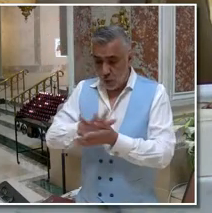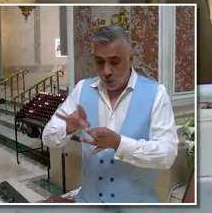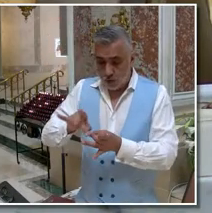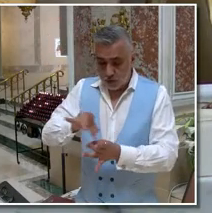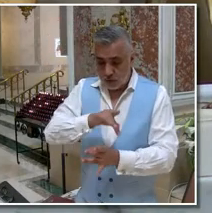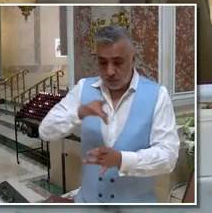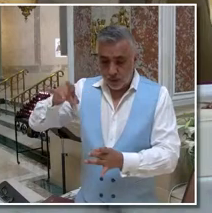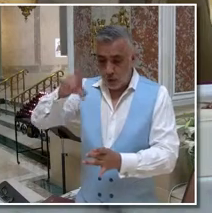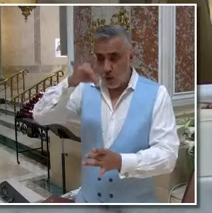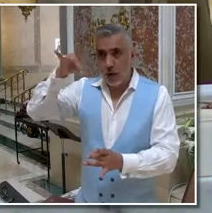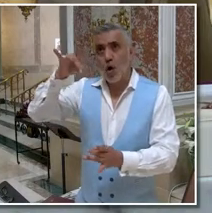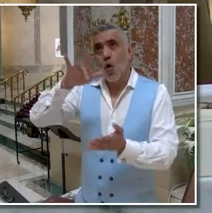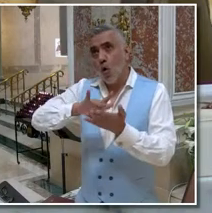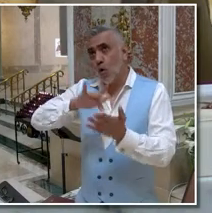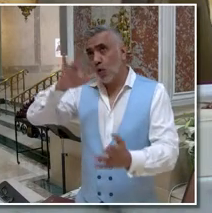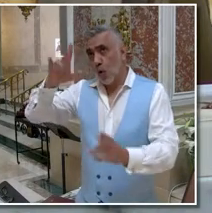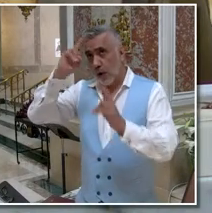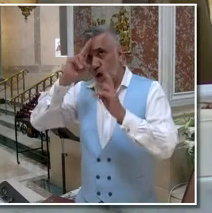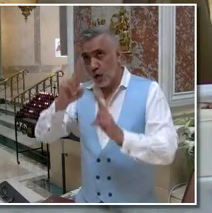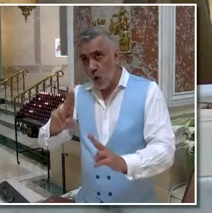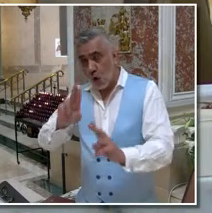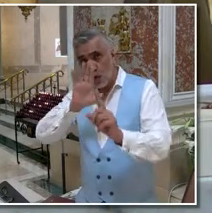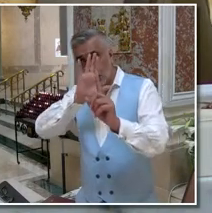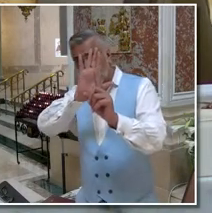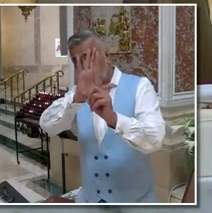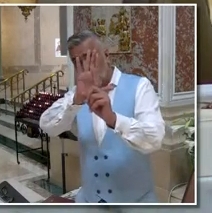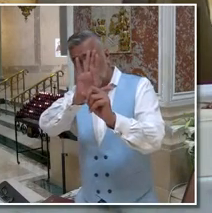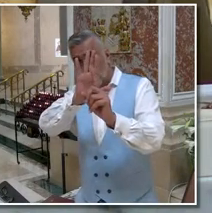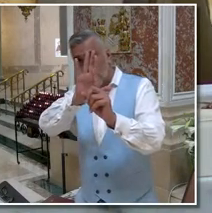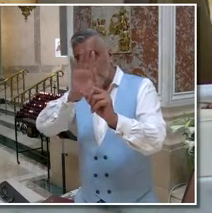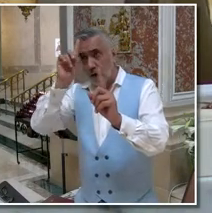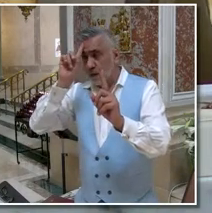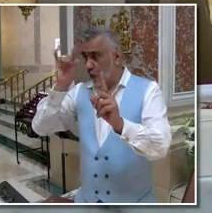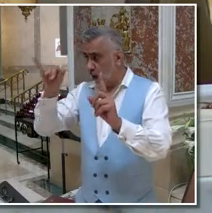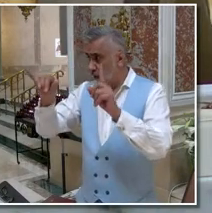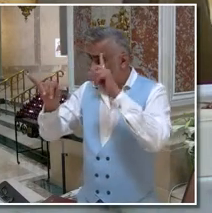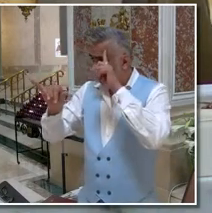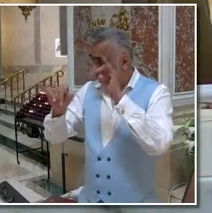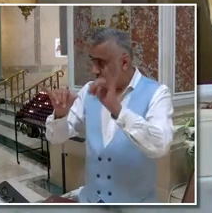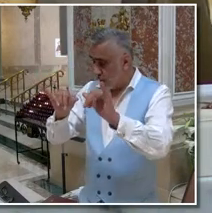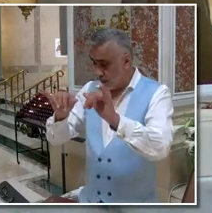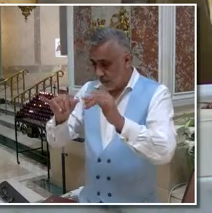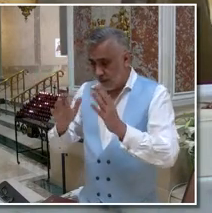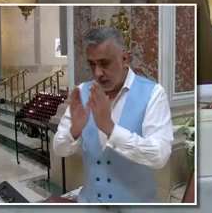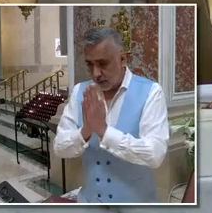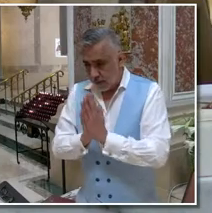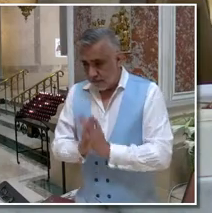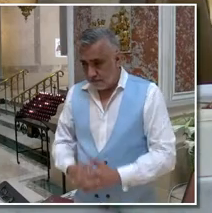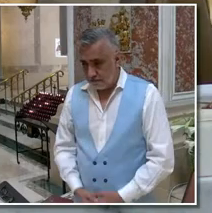Spirit, all glory and honor is yours, forever and ever.